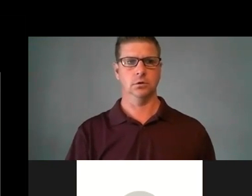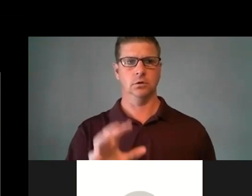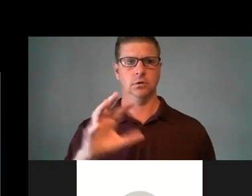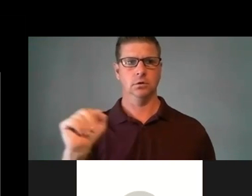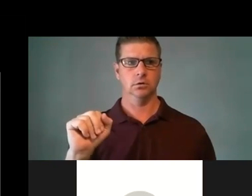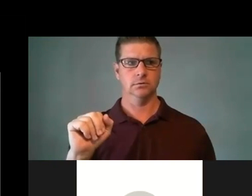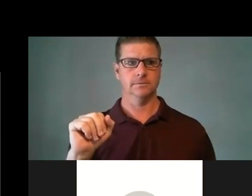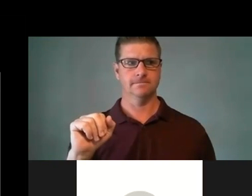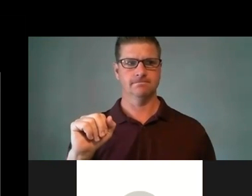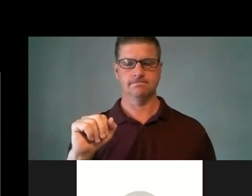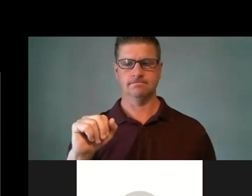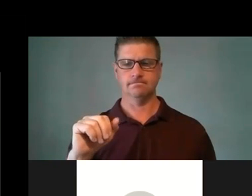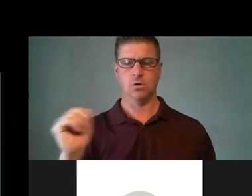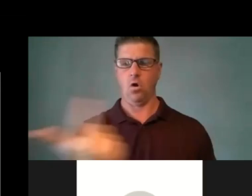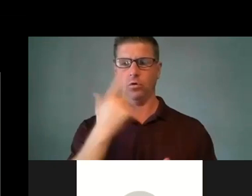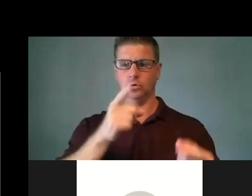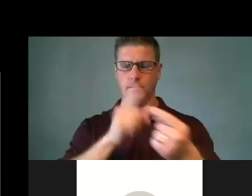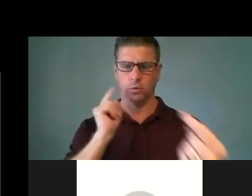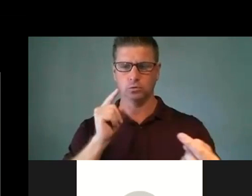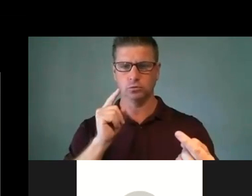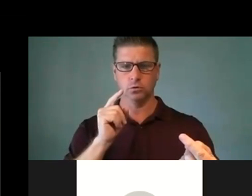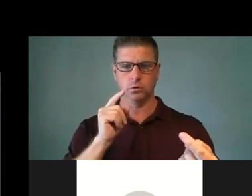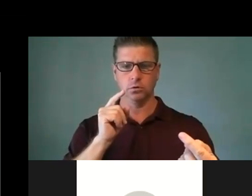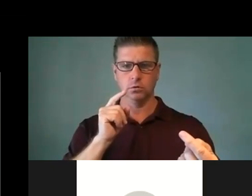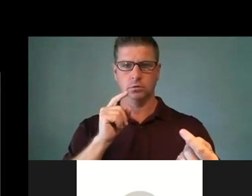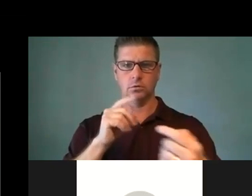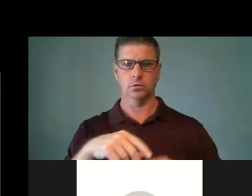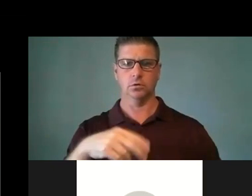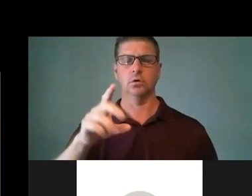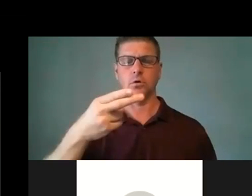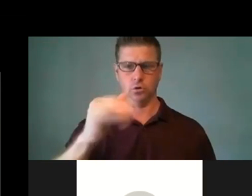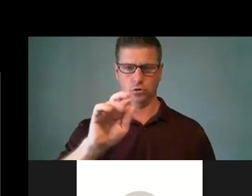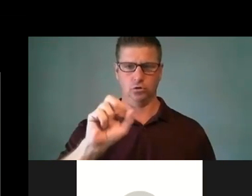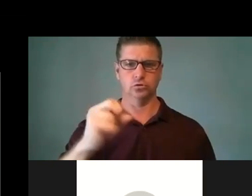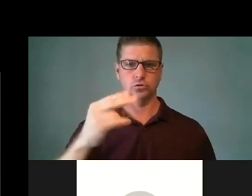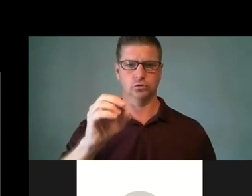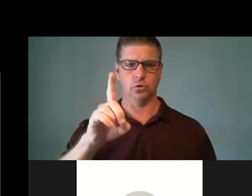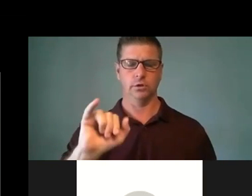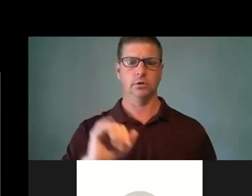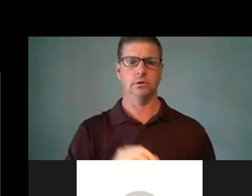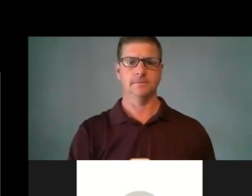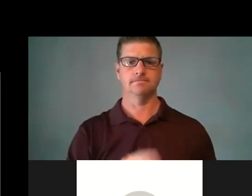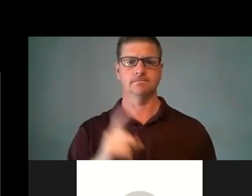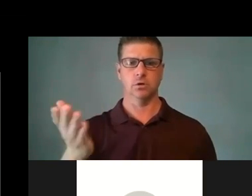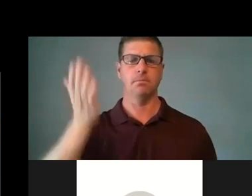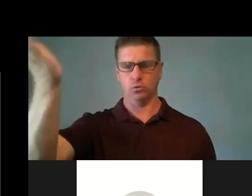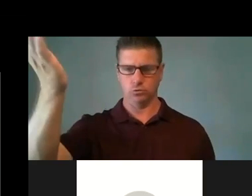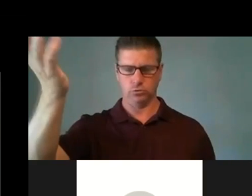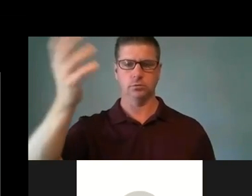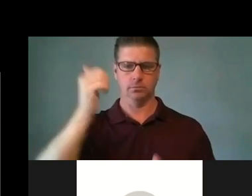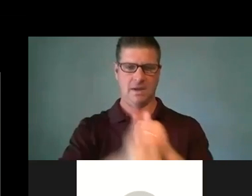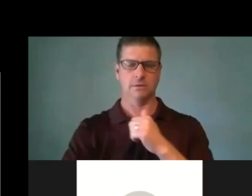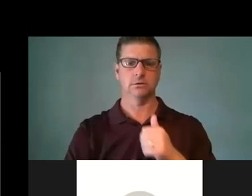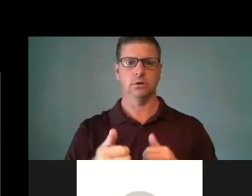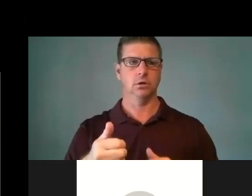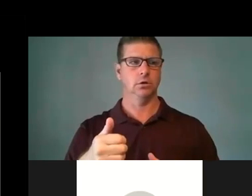And all those opposed? Post. Hirsch? Okay. Post. So the motion carries with